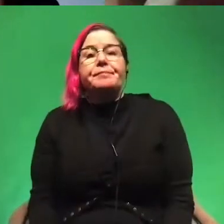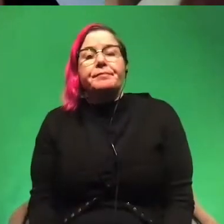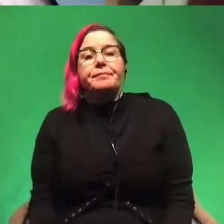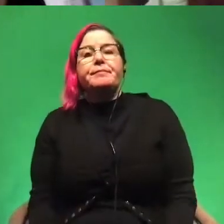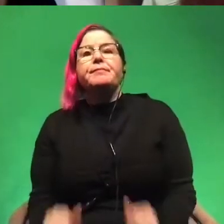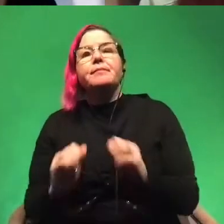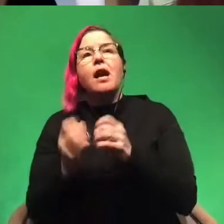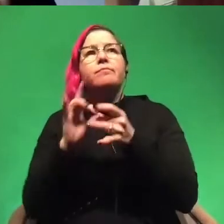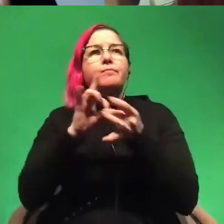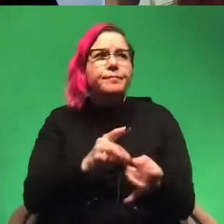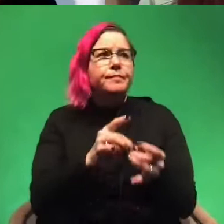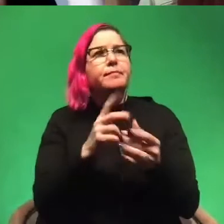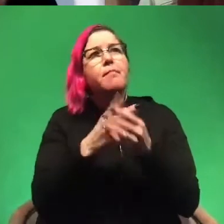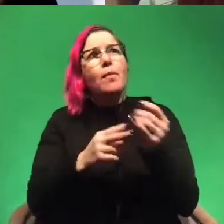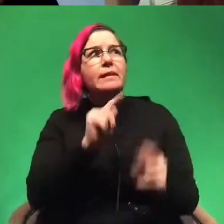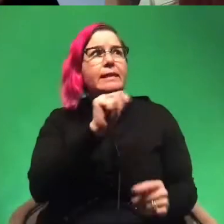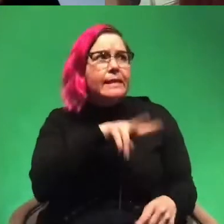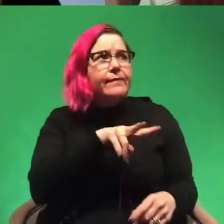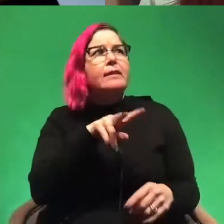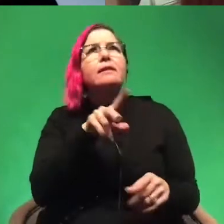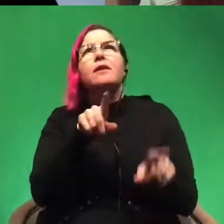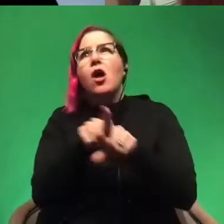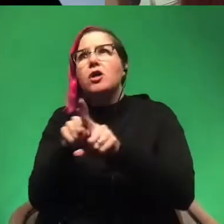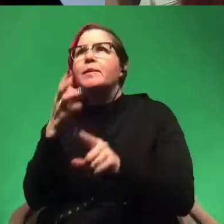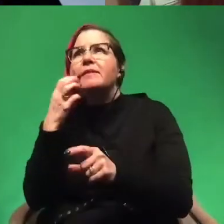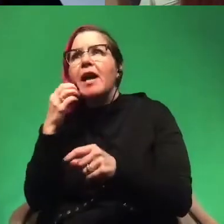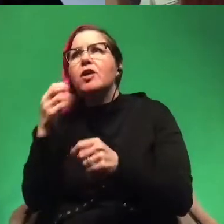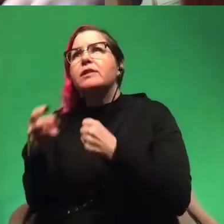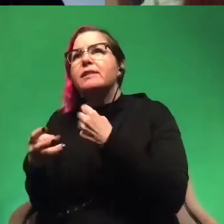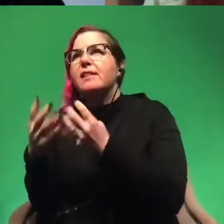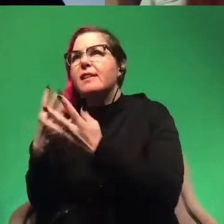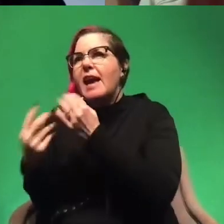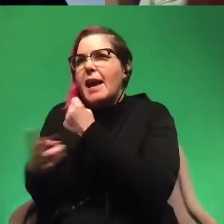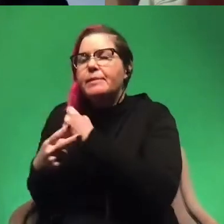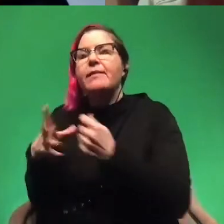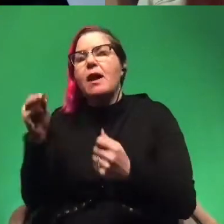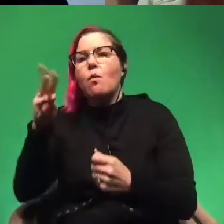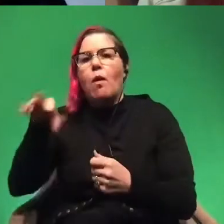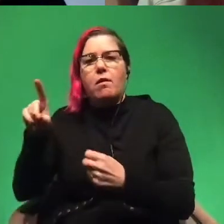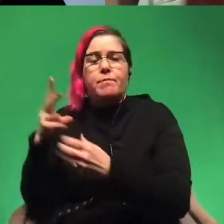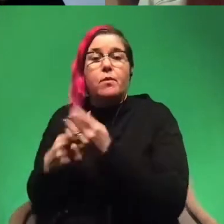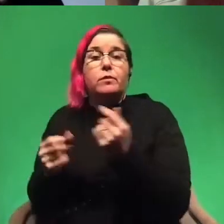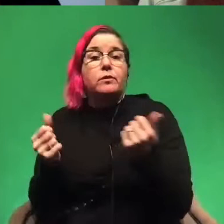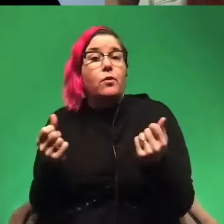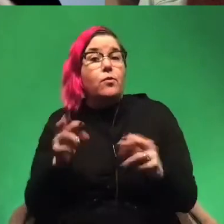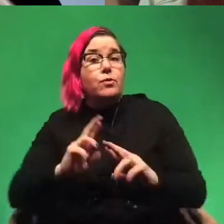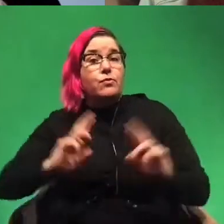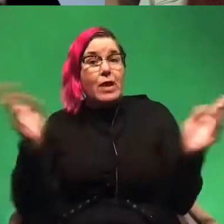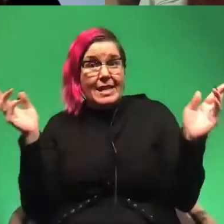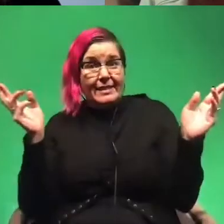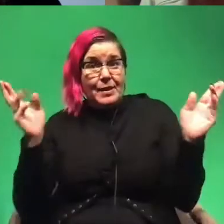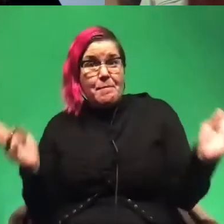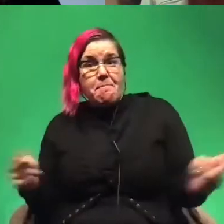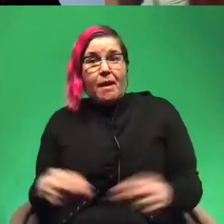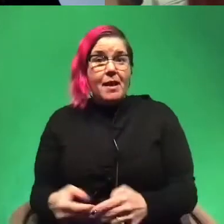for both, television, as well as tigers in captivity and tigers in the wild. So if everyone's ready, buckle in.